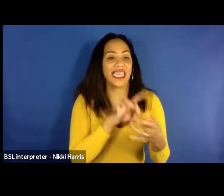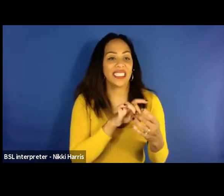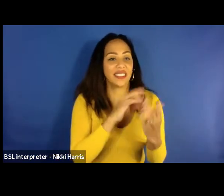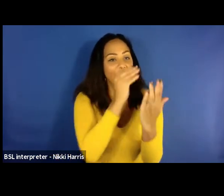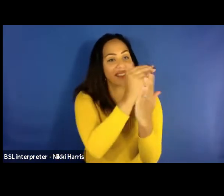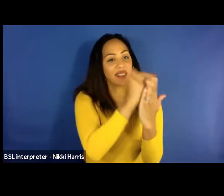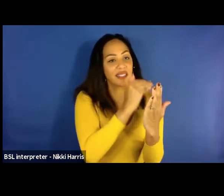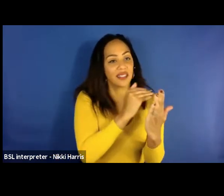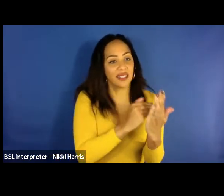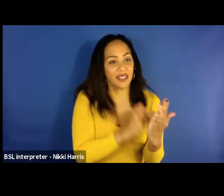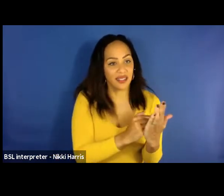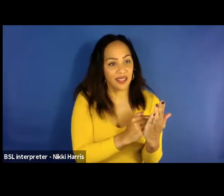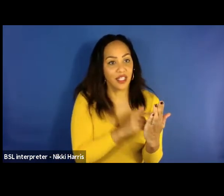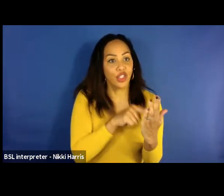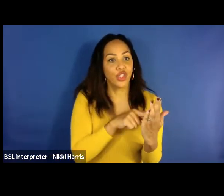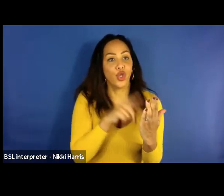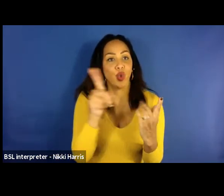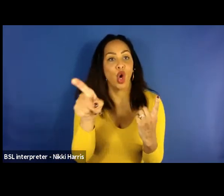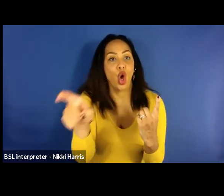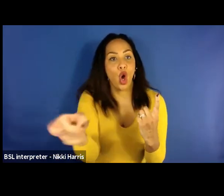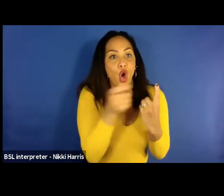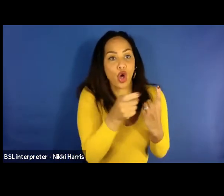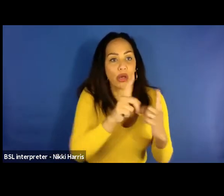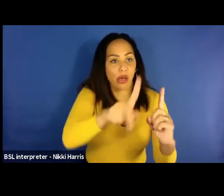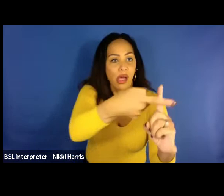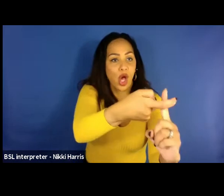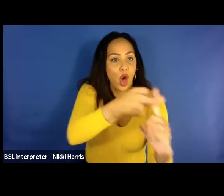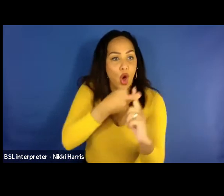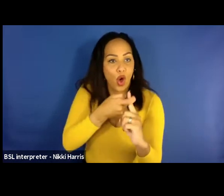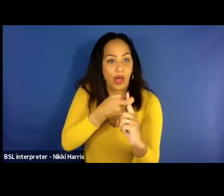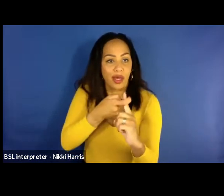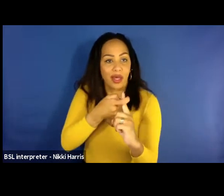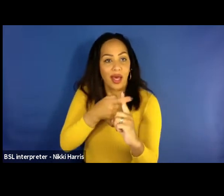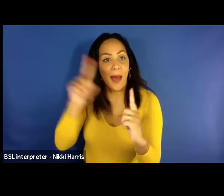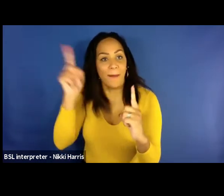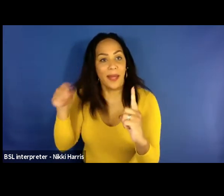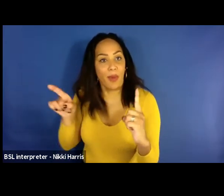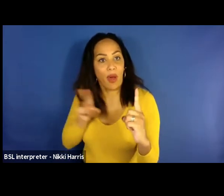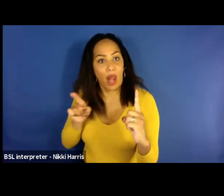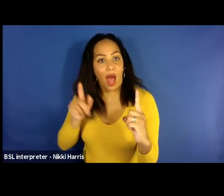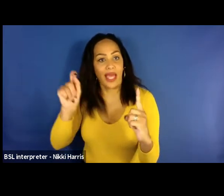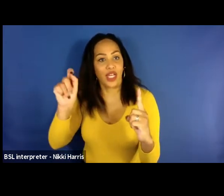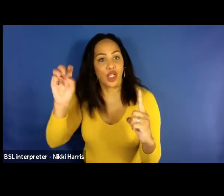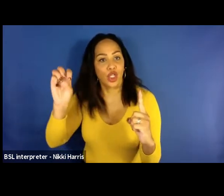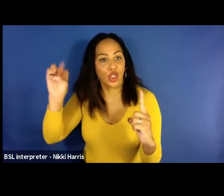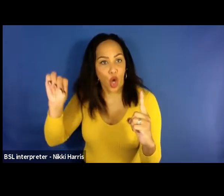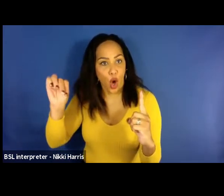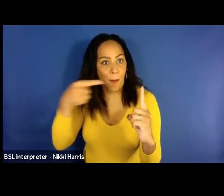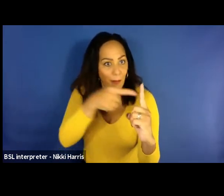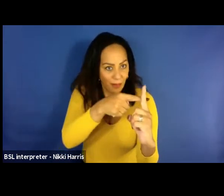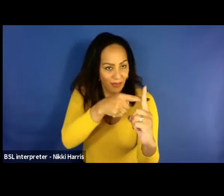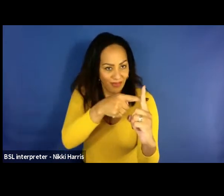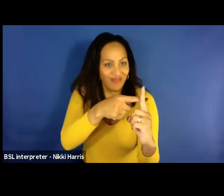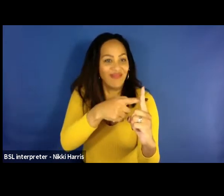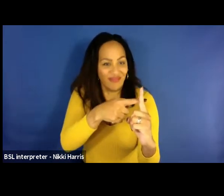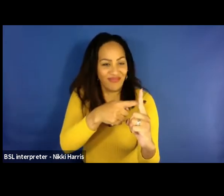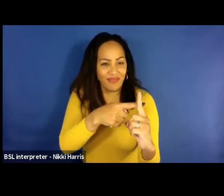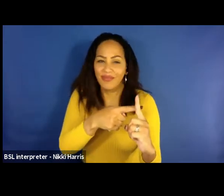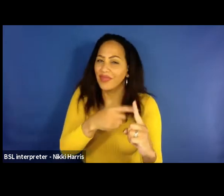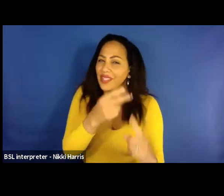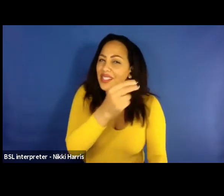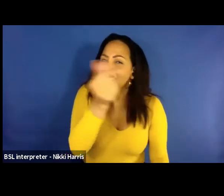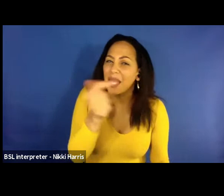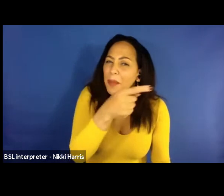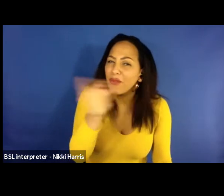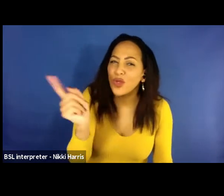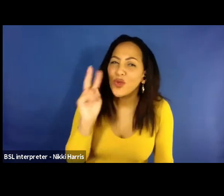people like Tom, to help people like Tom feel good when they wore this deodorant. And I'm sure we've all seen the Lynx advert, you spray it and all